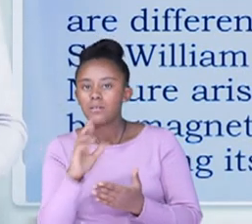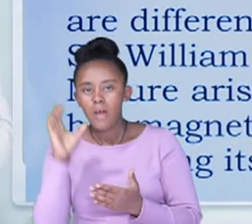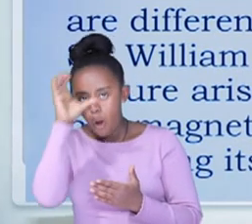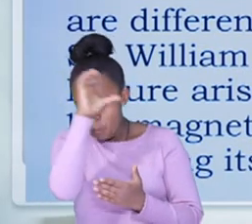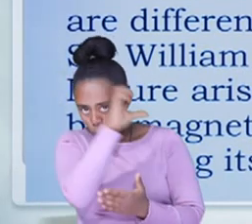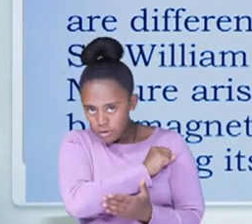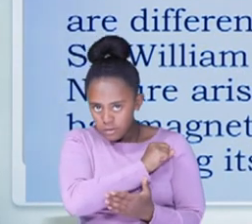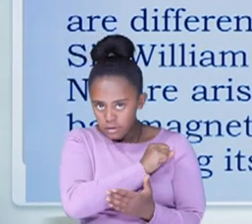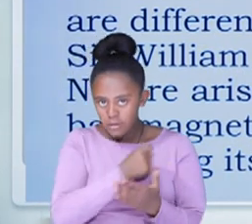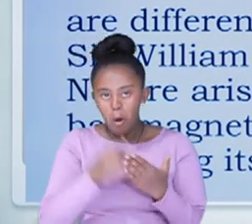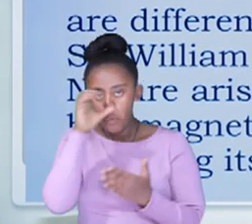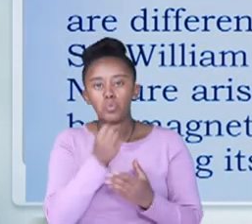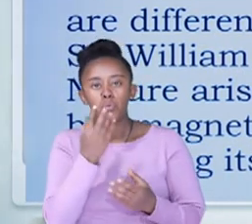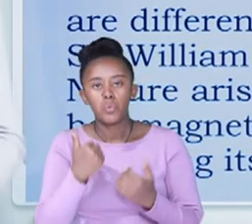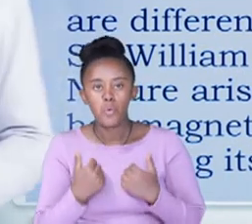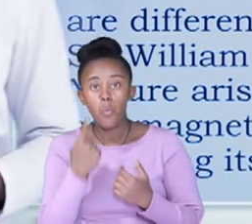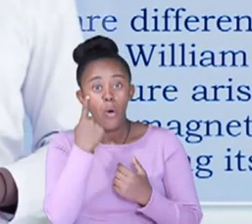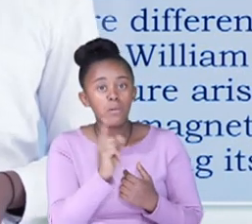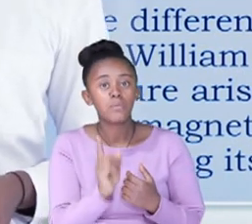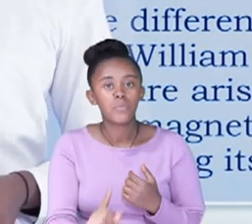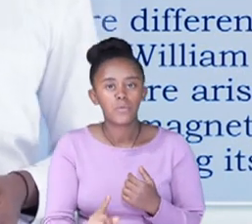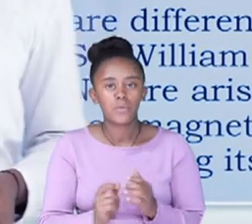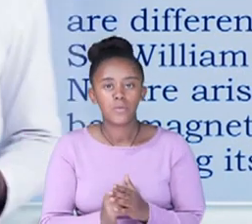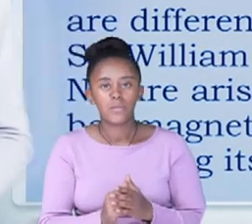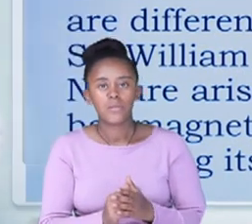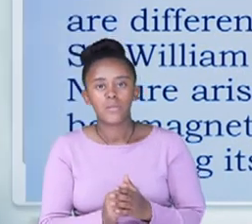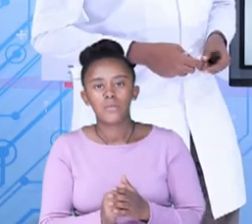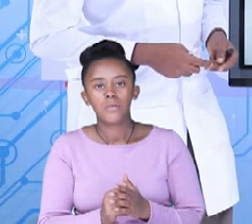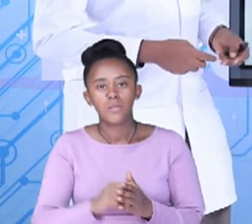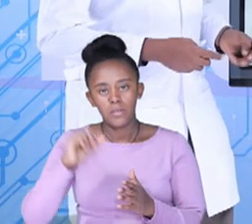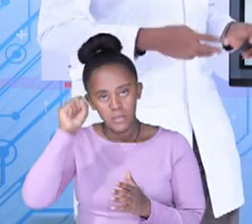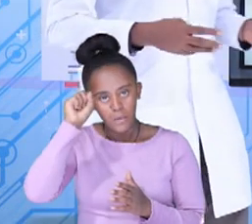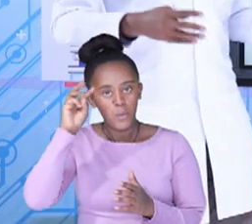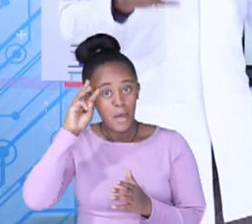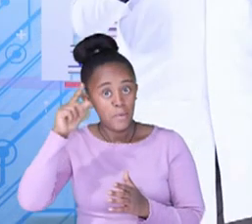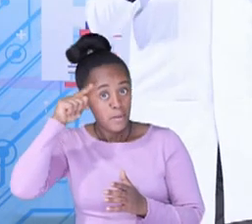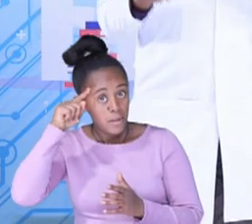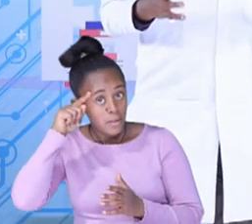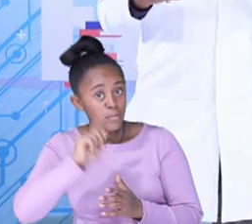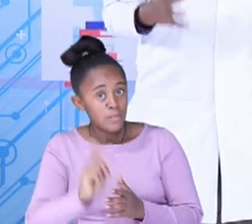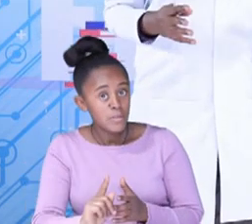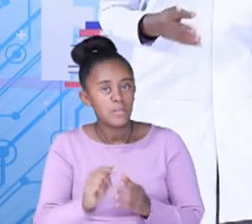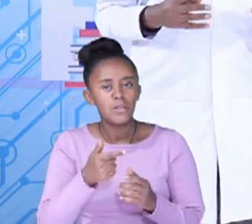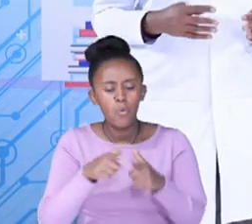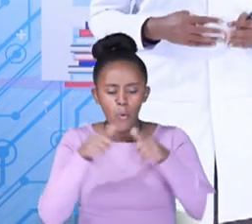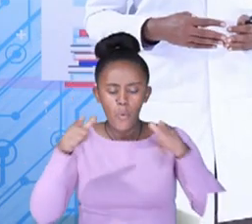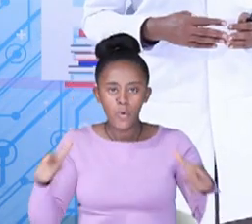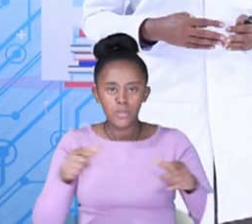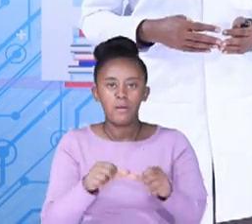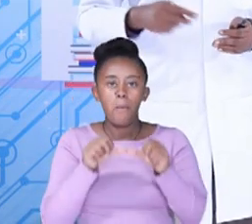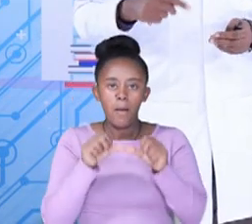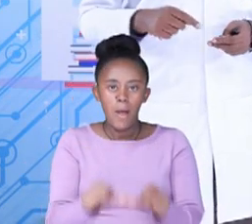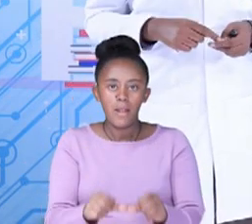hypotheses. Among those hypotheses, one is proposed by Sir William Gilbert, and he stated that there is a huge permanent